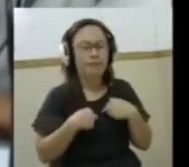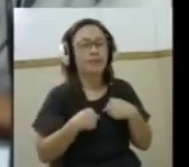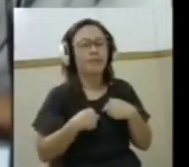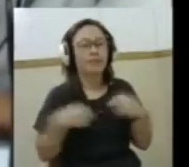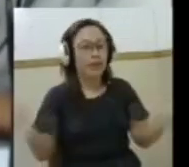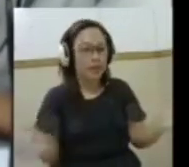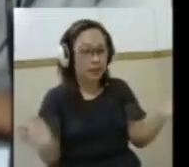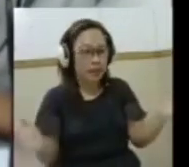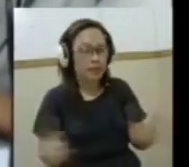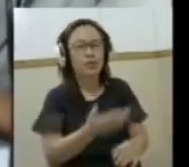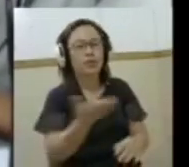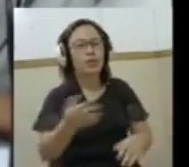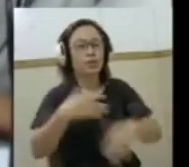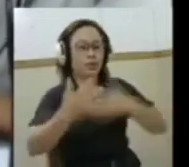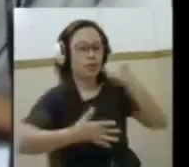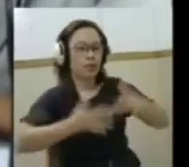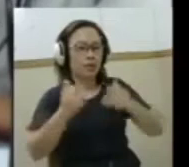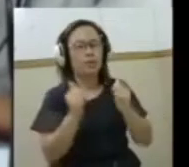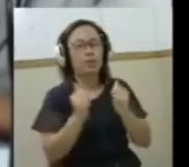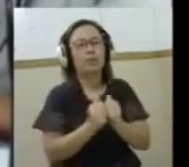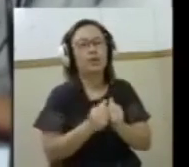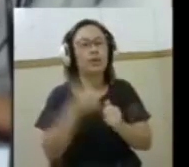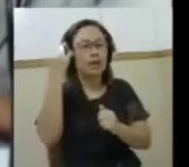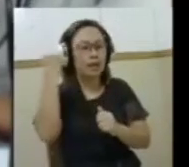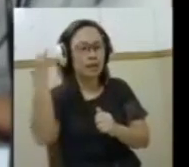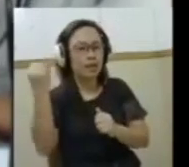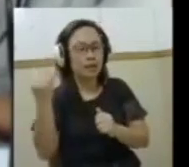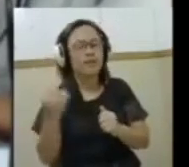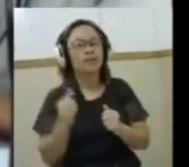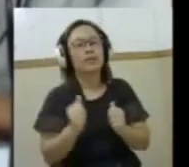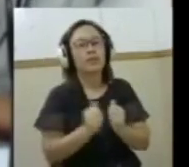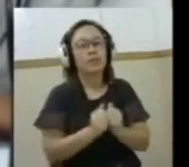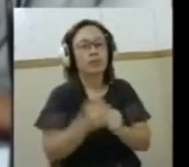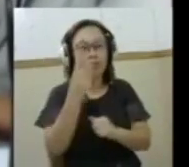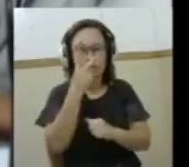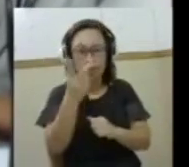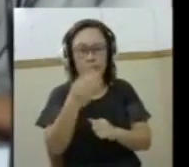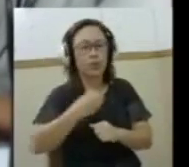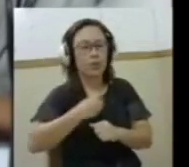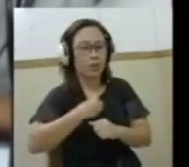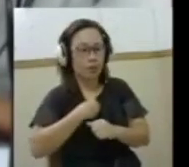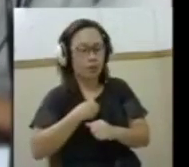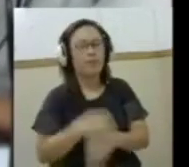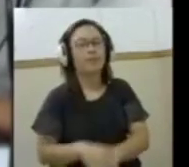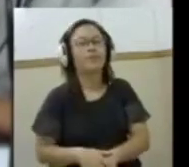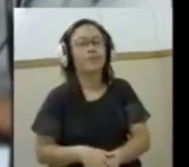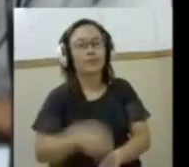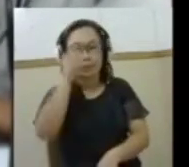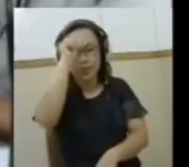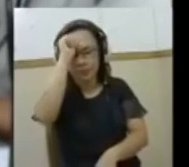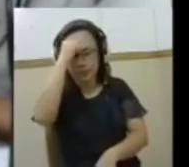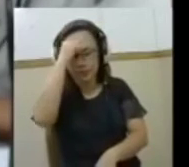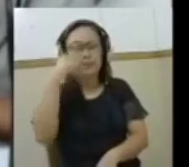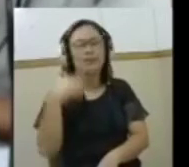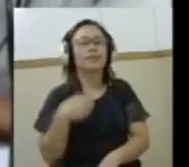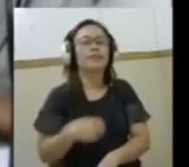encourages you to entertain new ideas and perhaps take a closer look at yours. No? You might change your